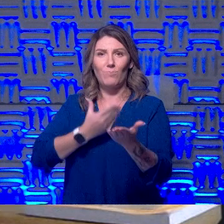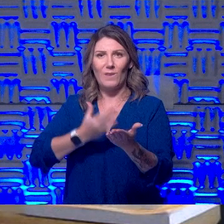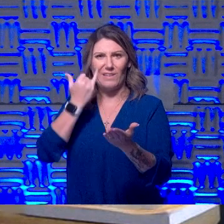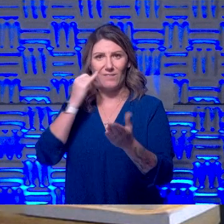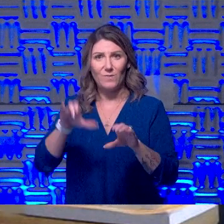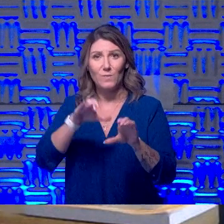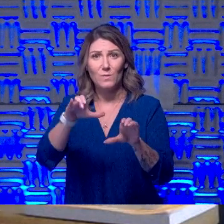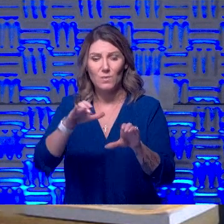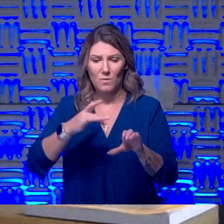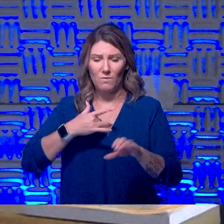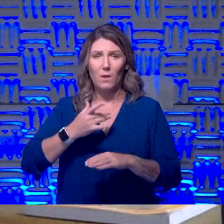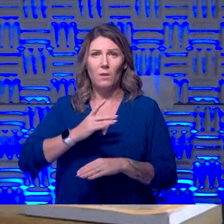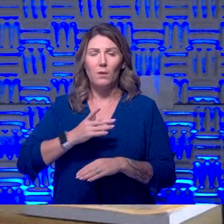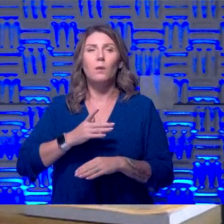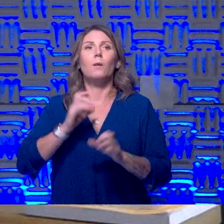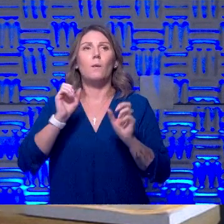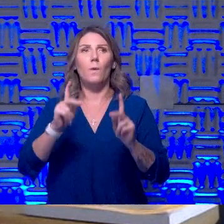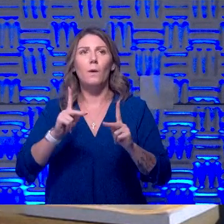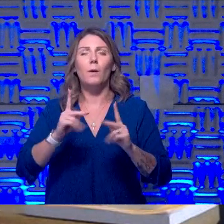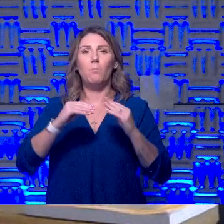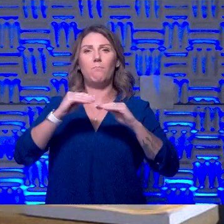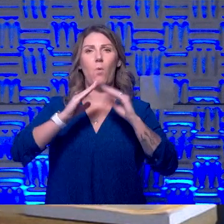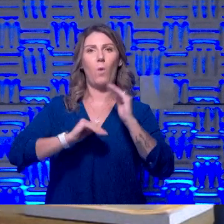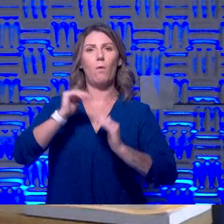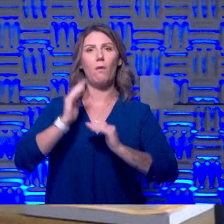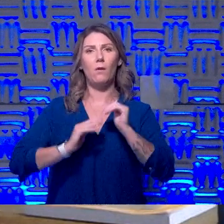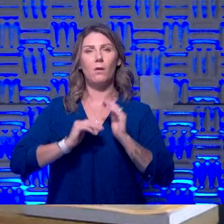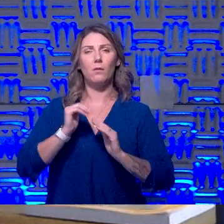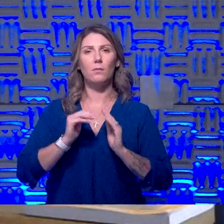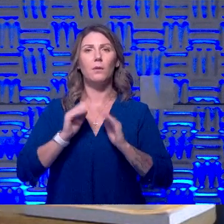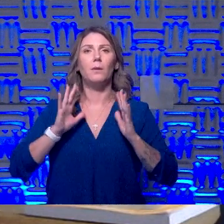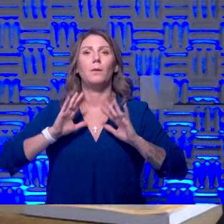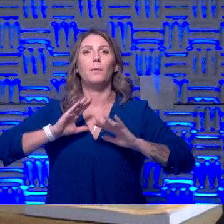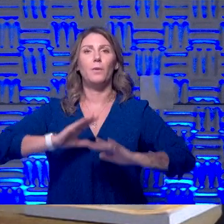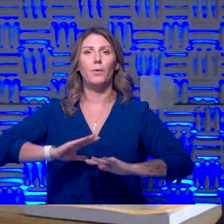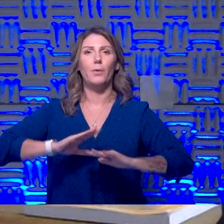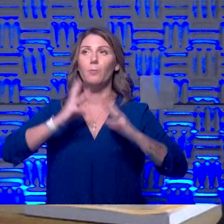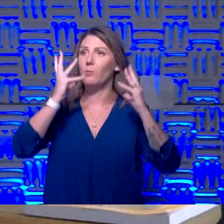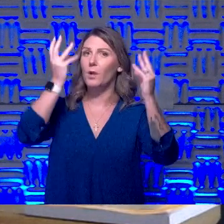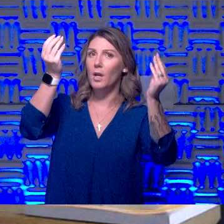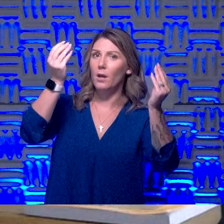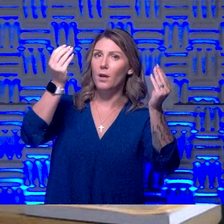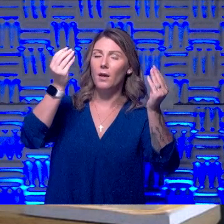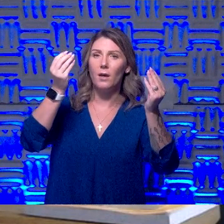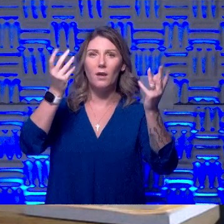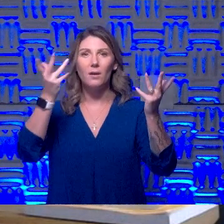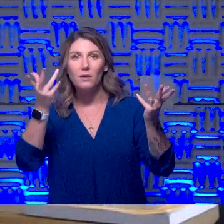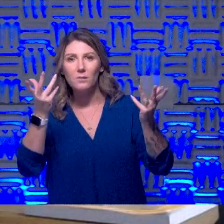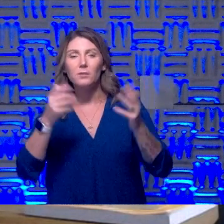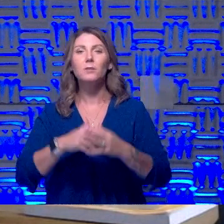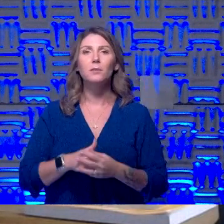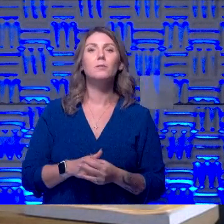I can feel a little bit more comfortable being out to a certain extent.